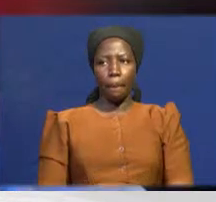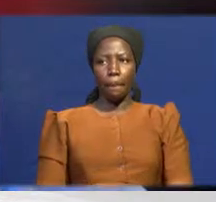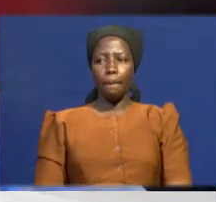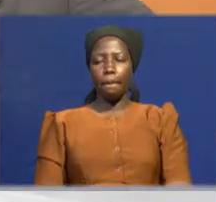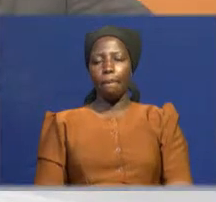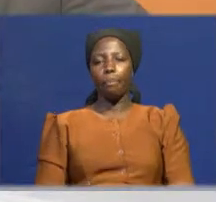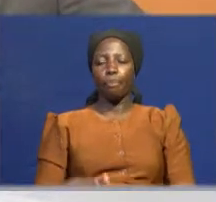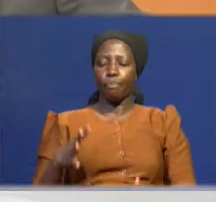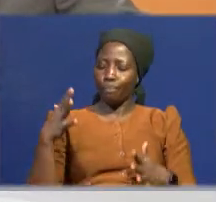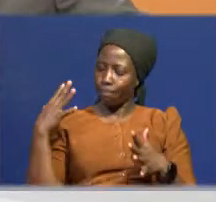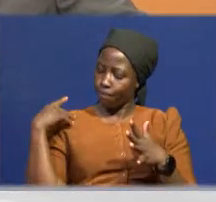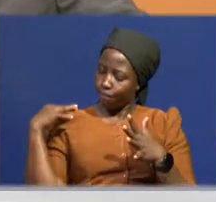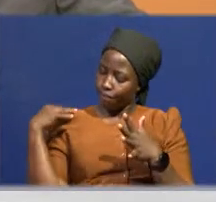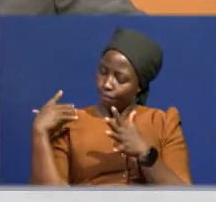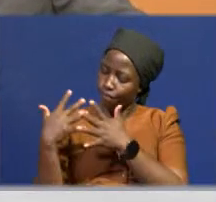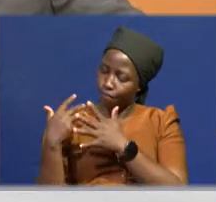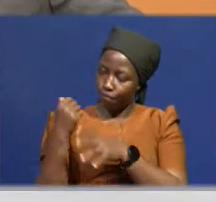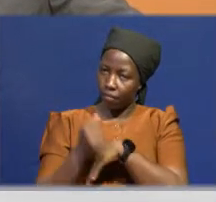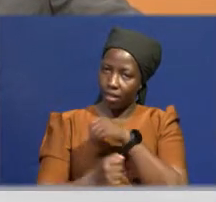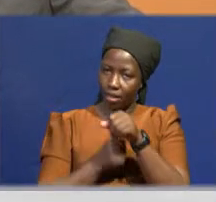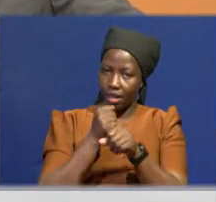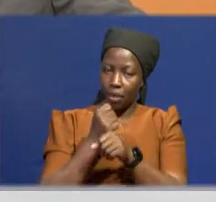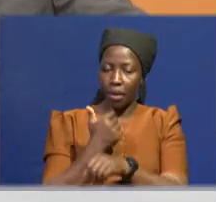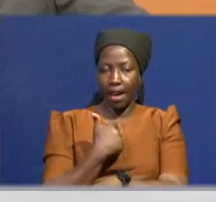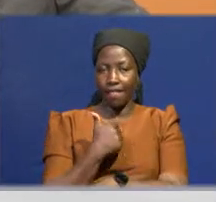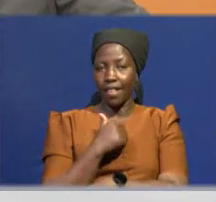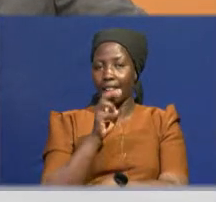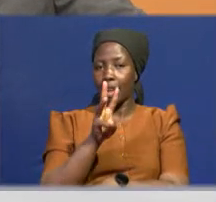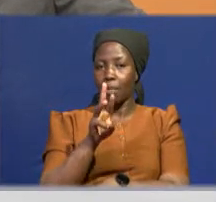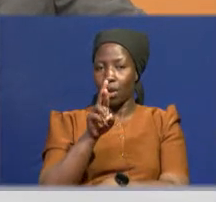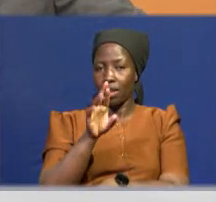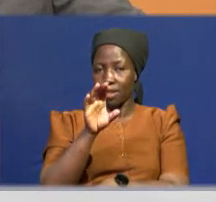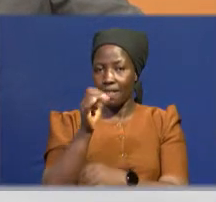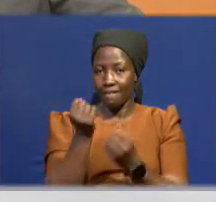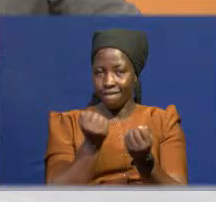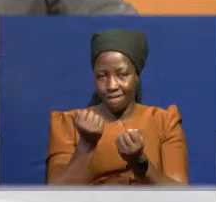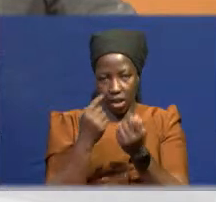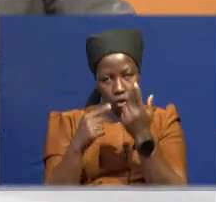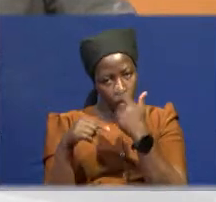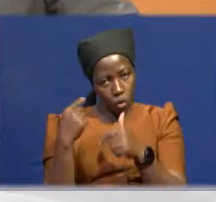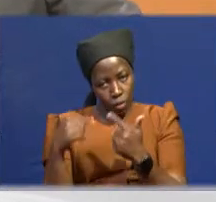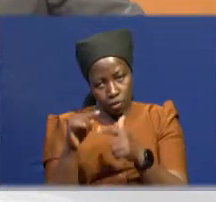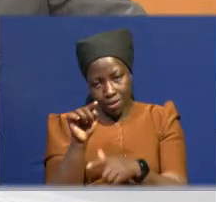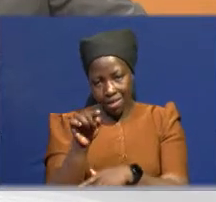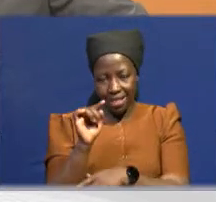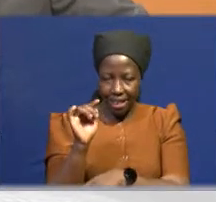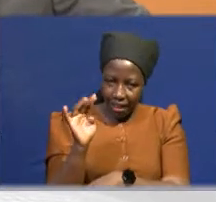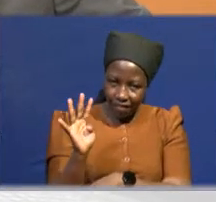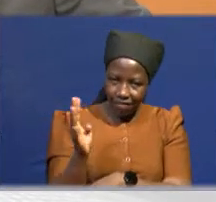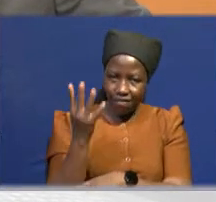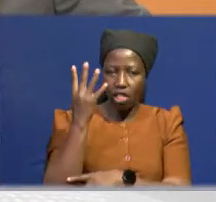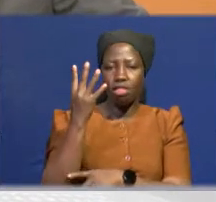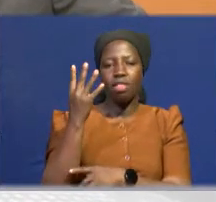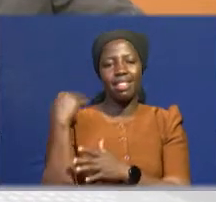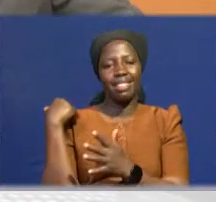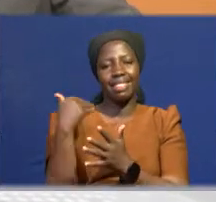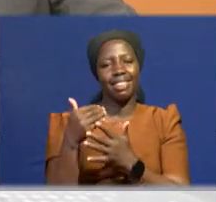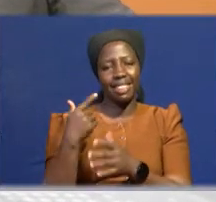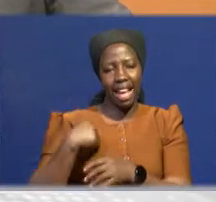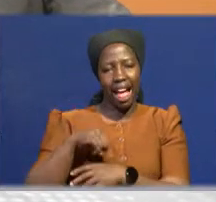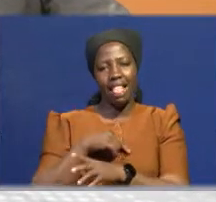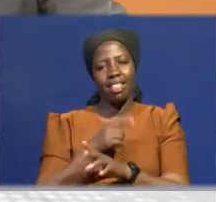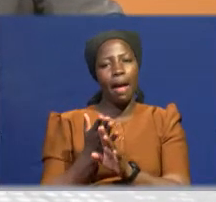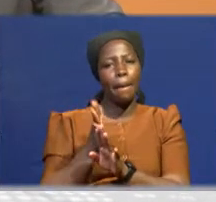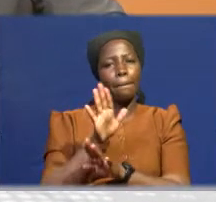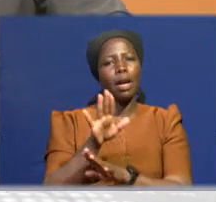And over the years that we've had the WRC Safari Rally, this is the fourth installment since we got back. What